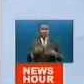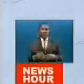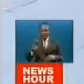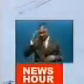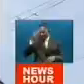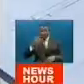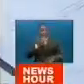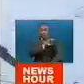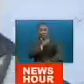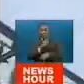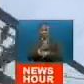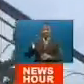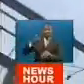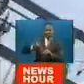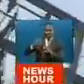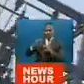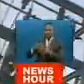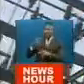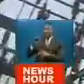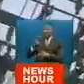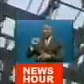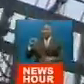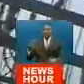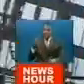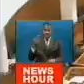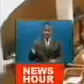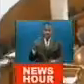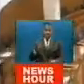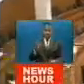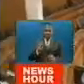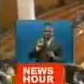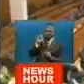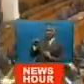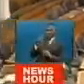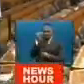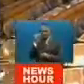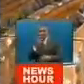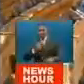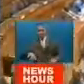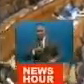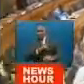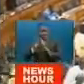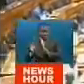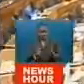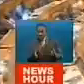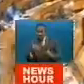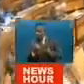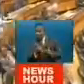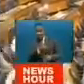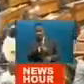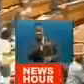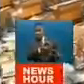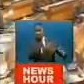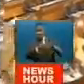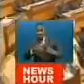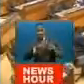for Energy and Petroleum, Mr. Emmanuel Amah Kofi Boah, was asked to brief the House about plans put in place to ensure that